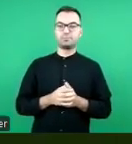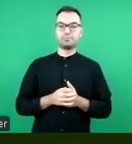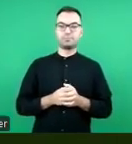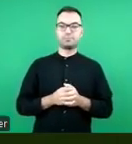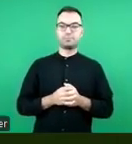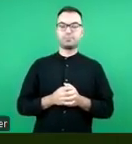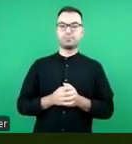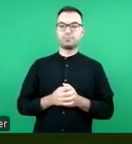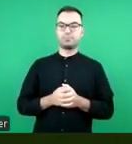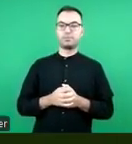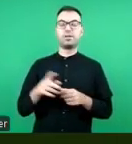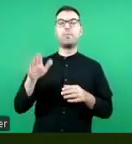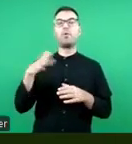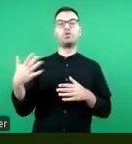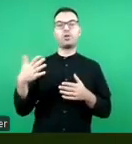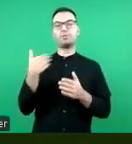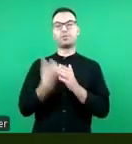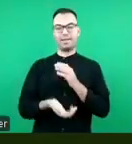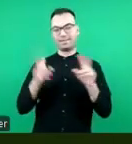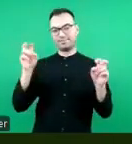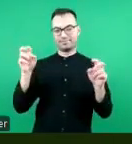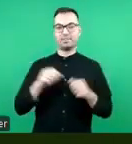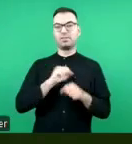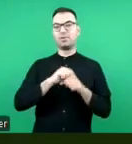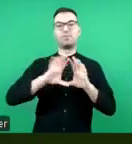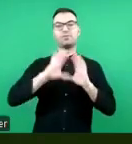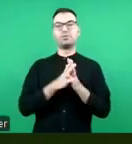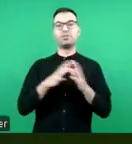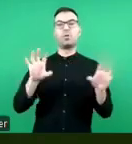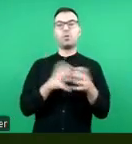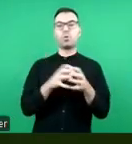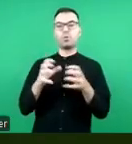And on the loser sides, you find all those groups that